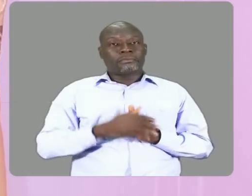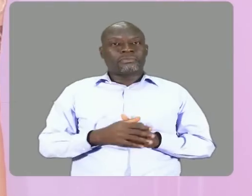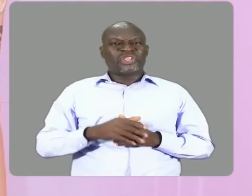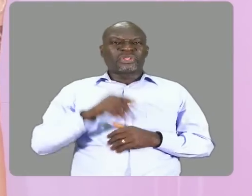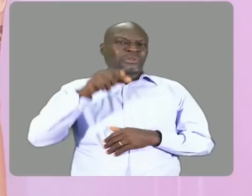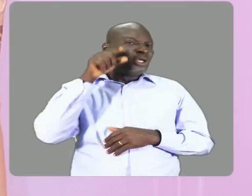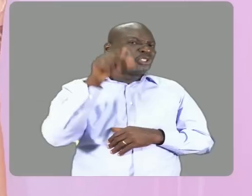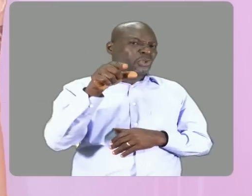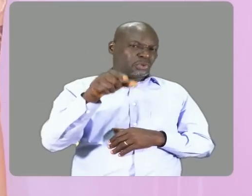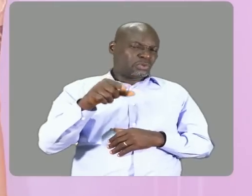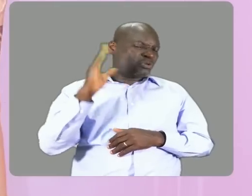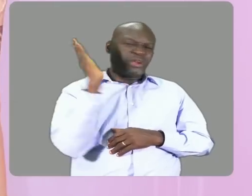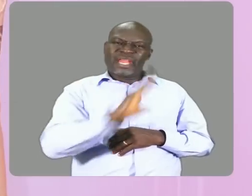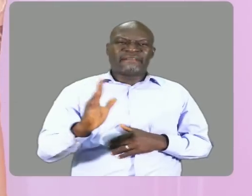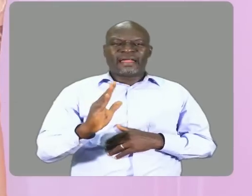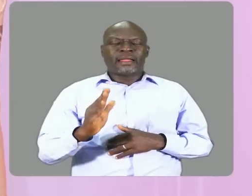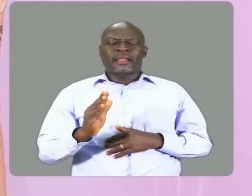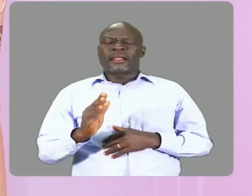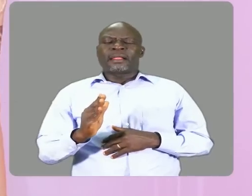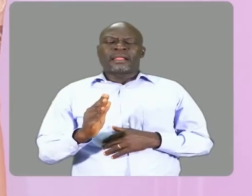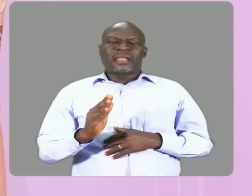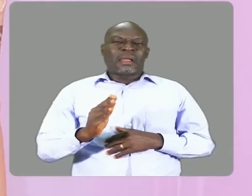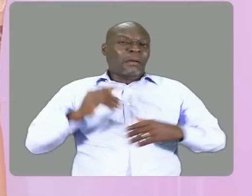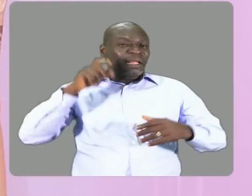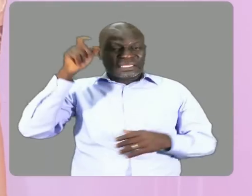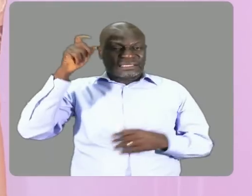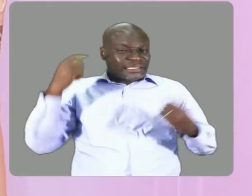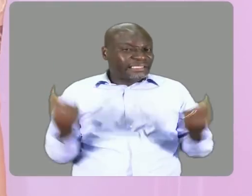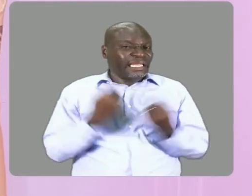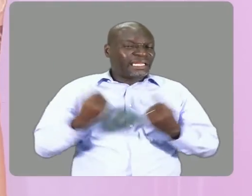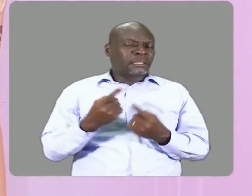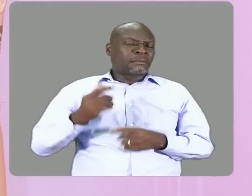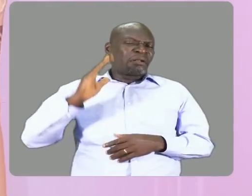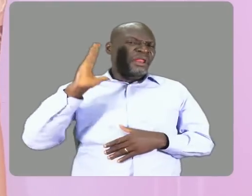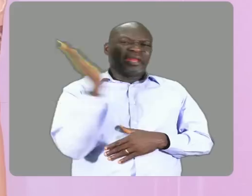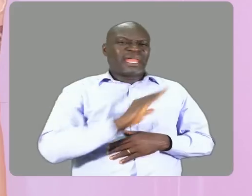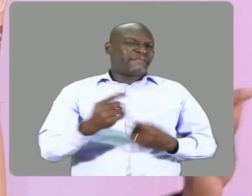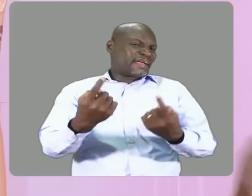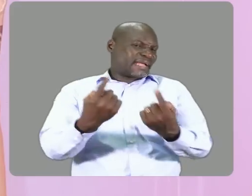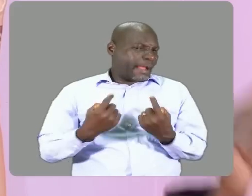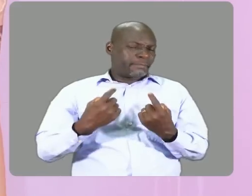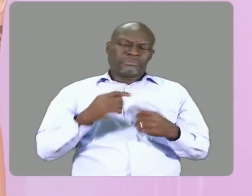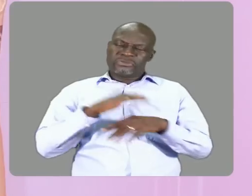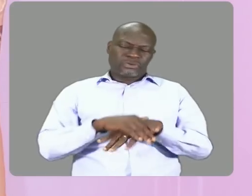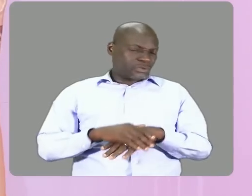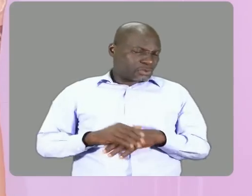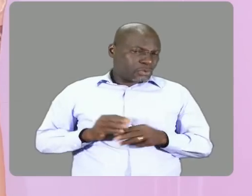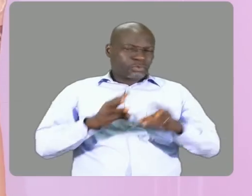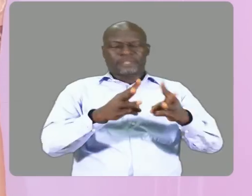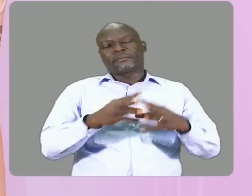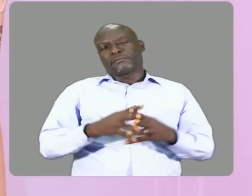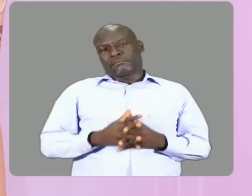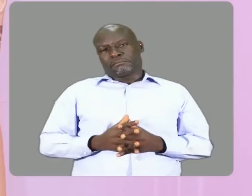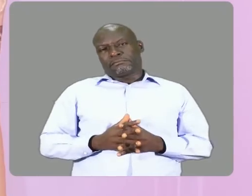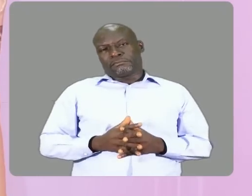not be visited with evil. Bonne ama emesrao. He said, sir, won't fuck one bonnet so and